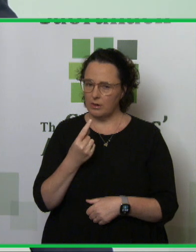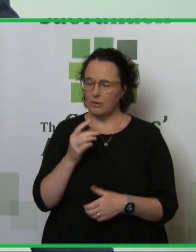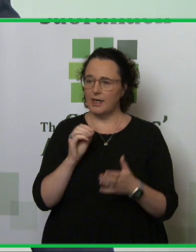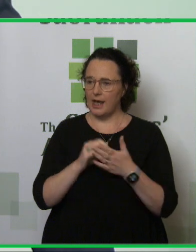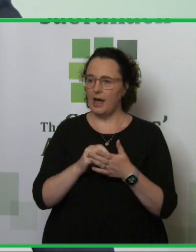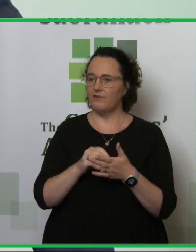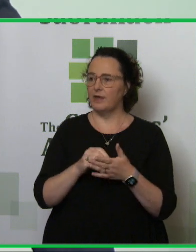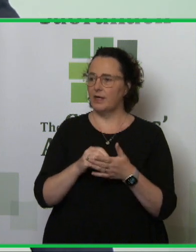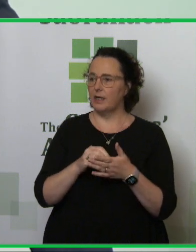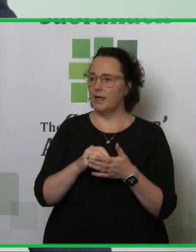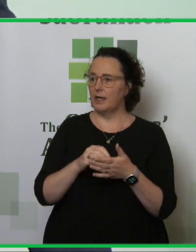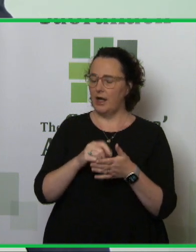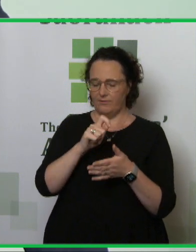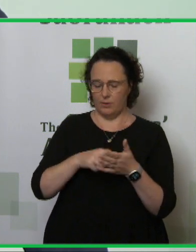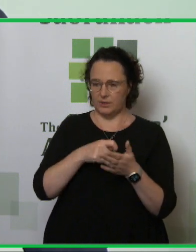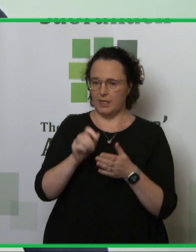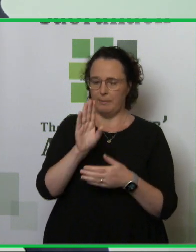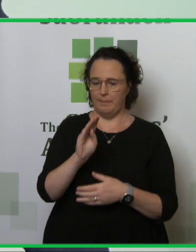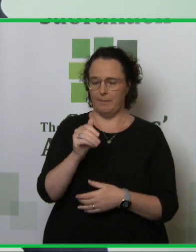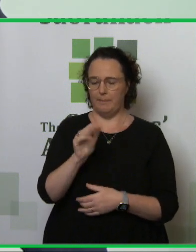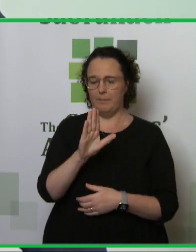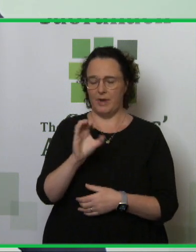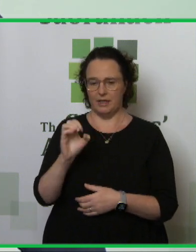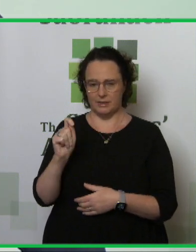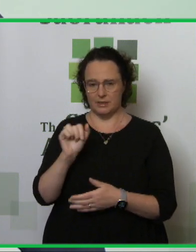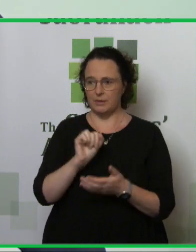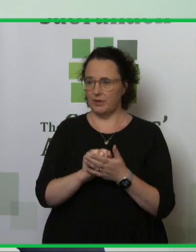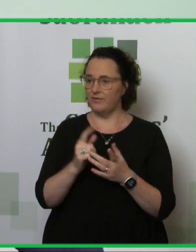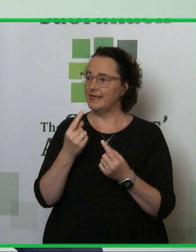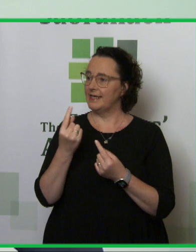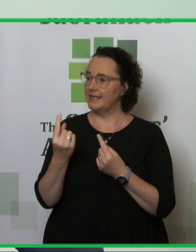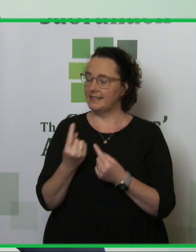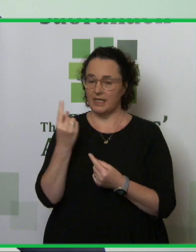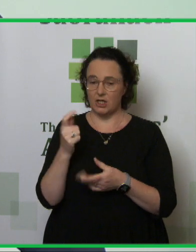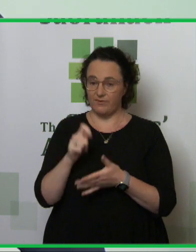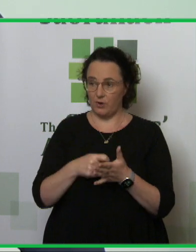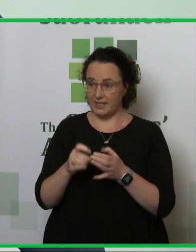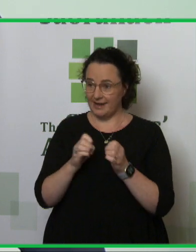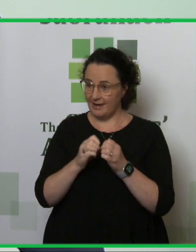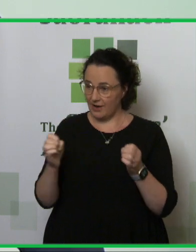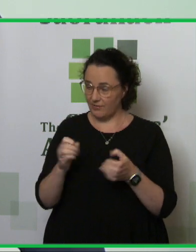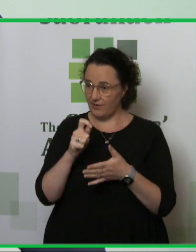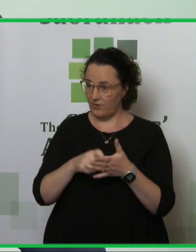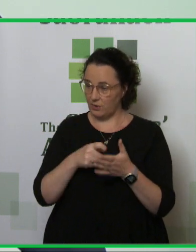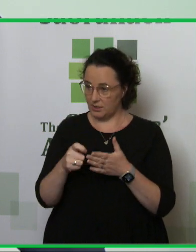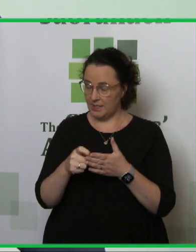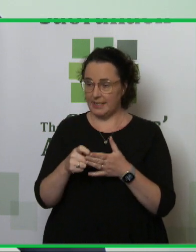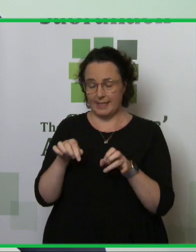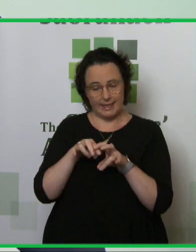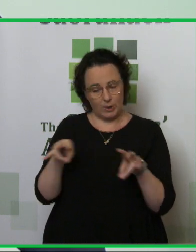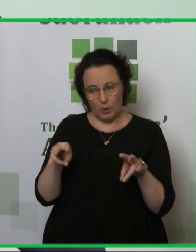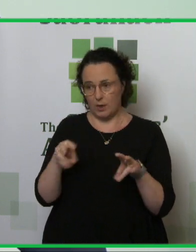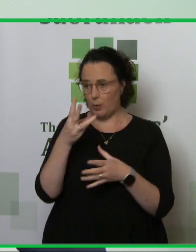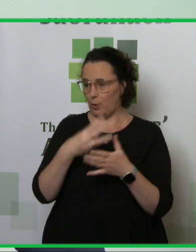ballot papers where each and every person in this room has a single vote, and everyone's vote carries equal weight.